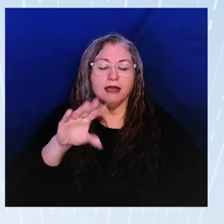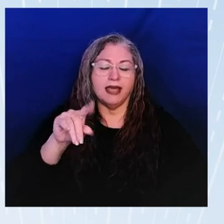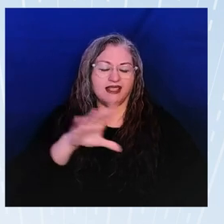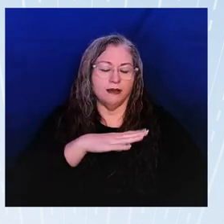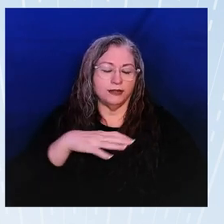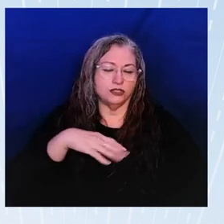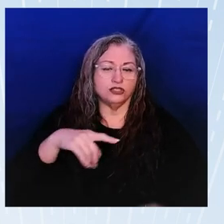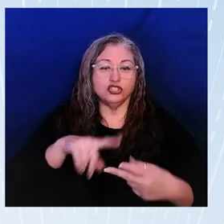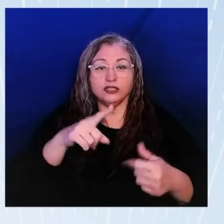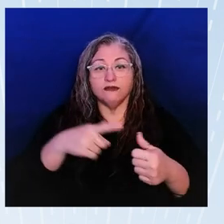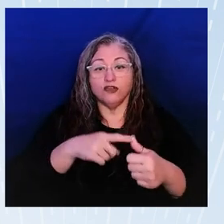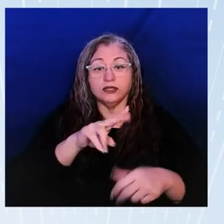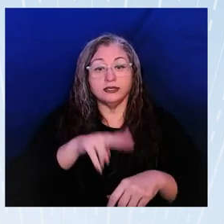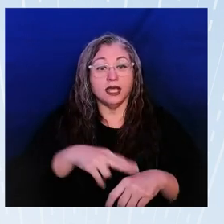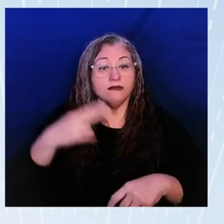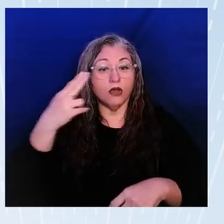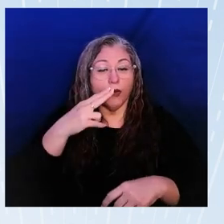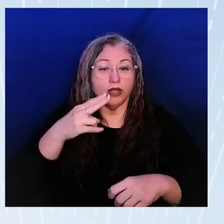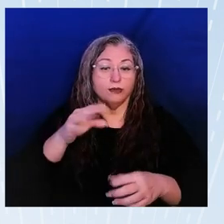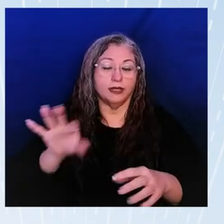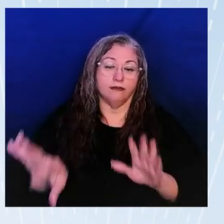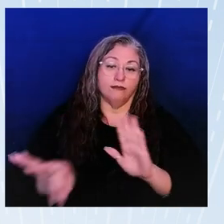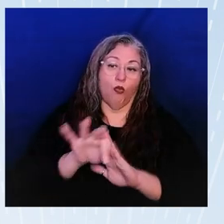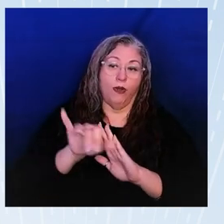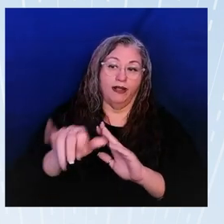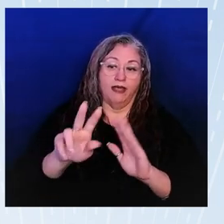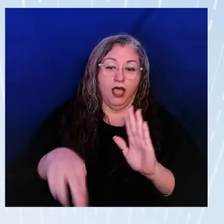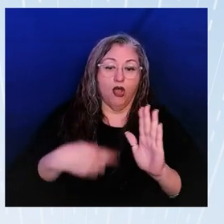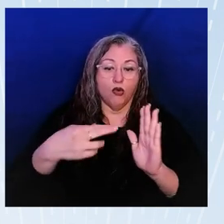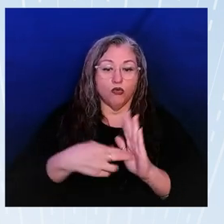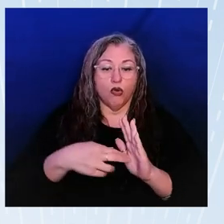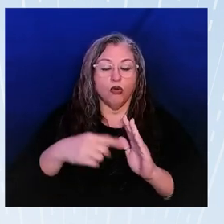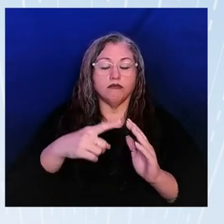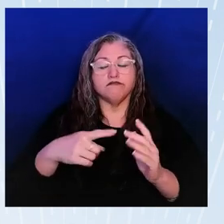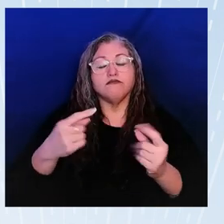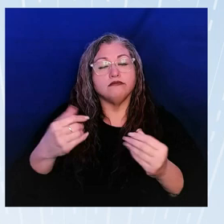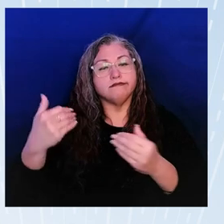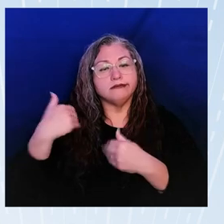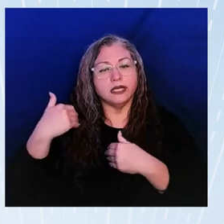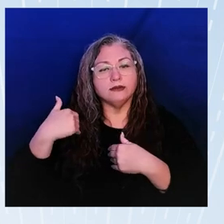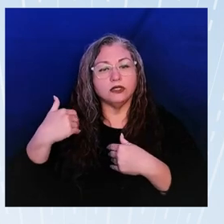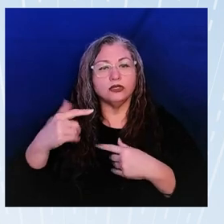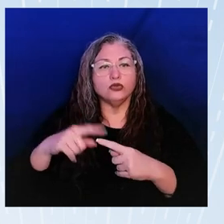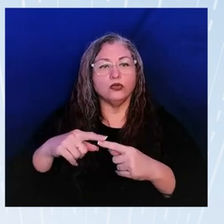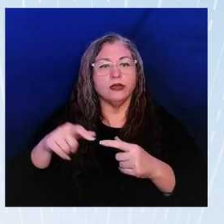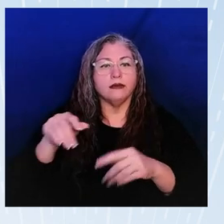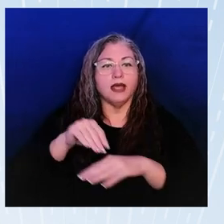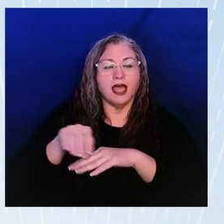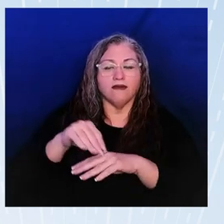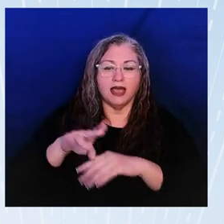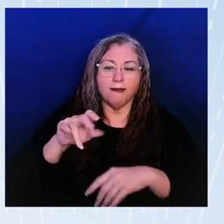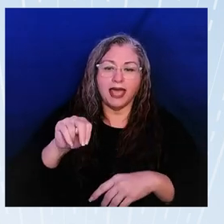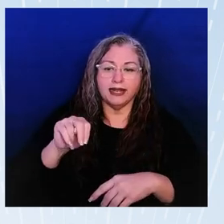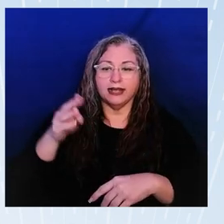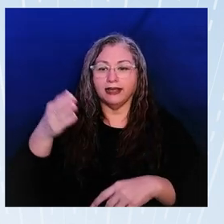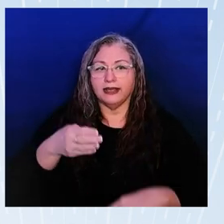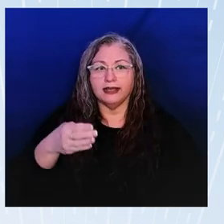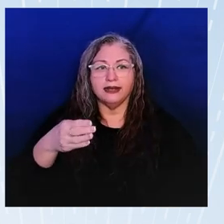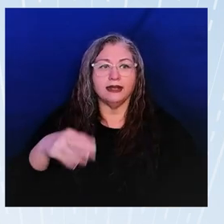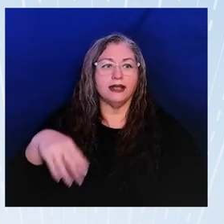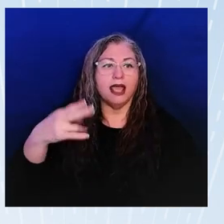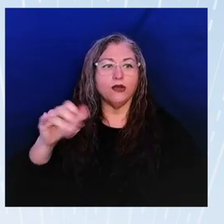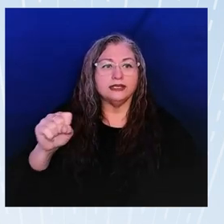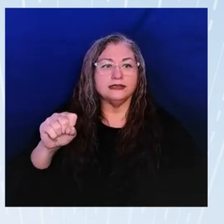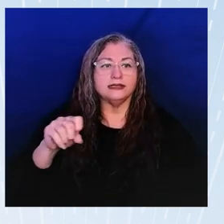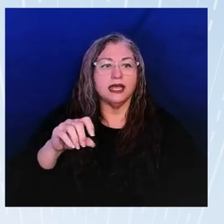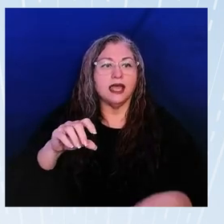first Native Hawaiian to be appointed to this role, where she is responsible for advising the Biden-Harris administration on the coordination and implementation of